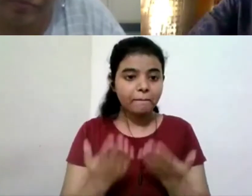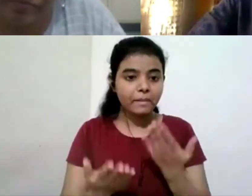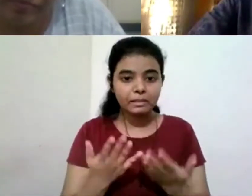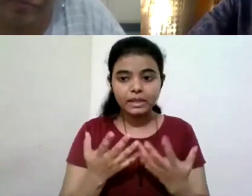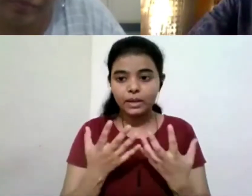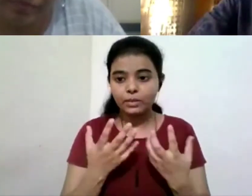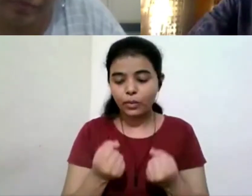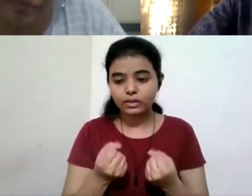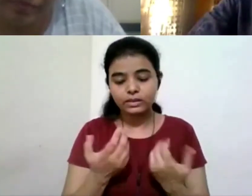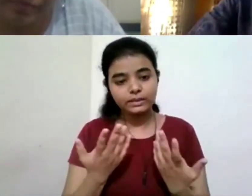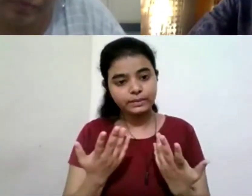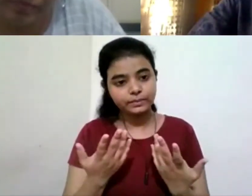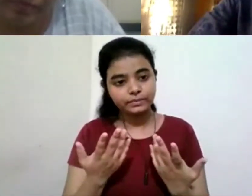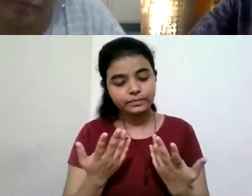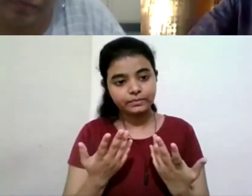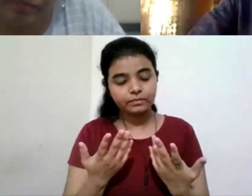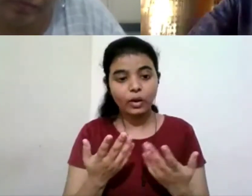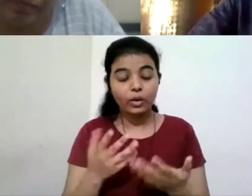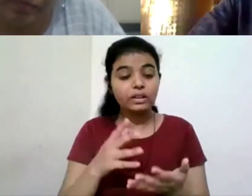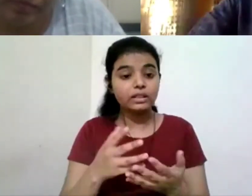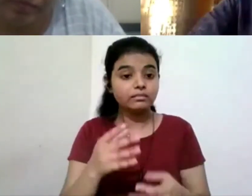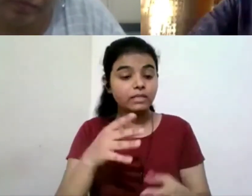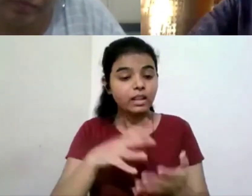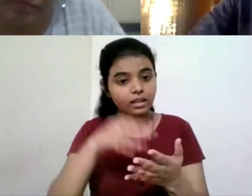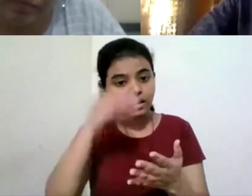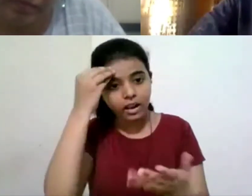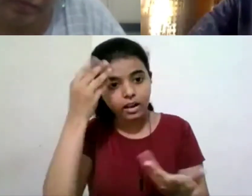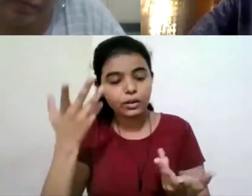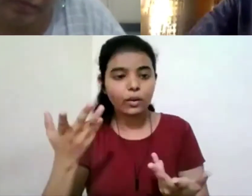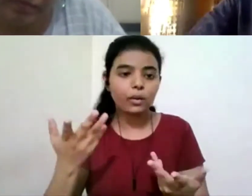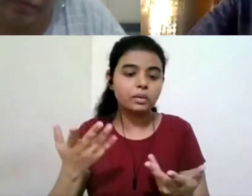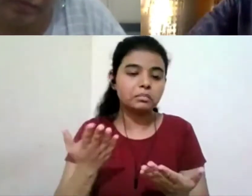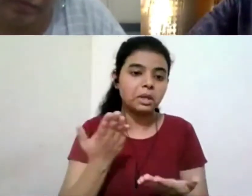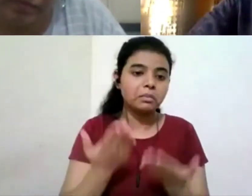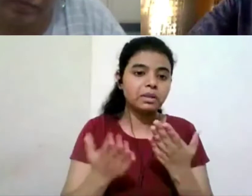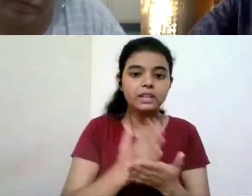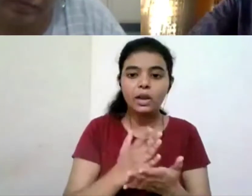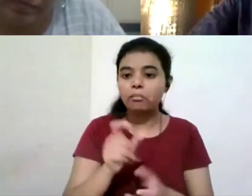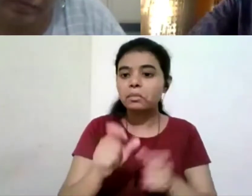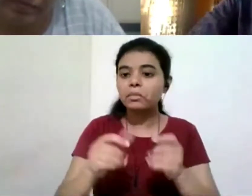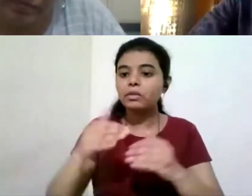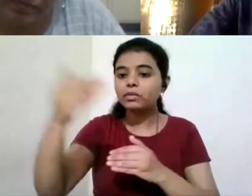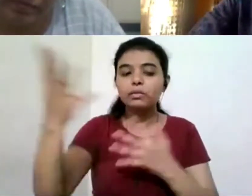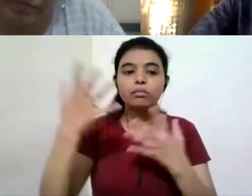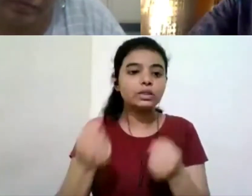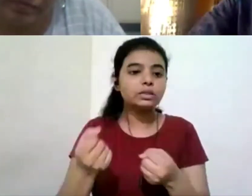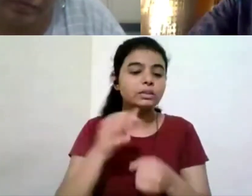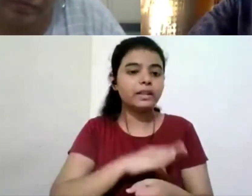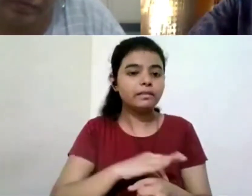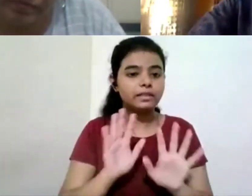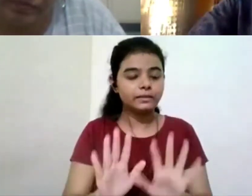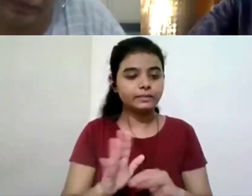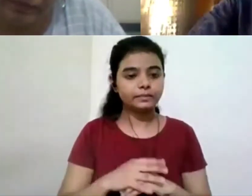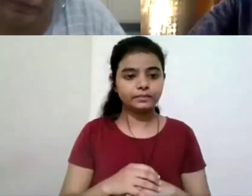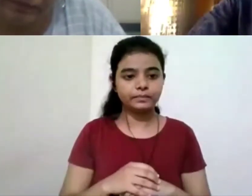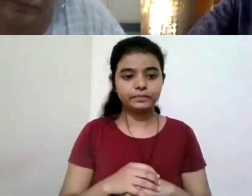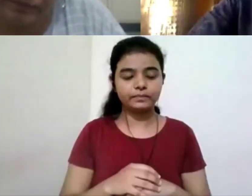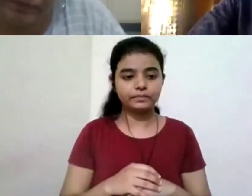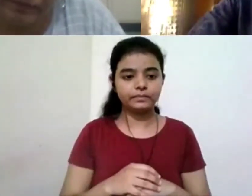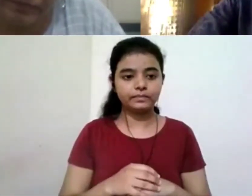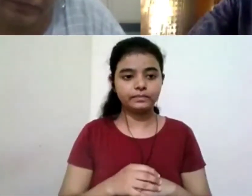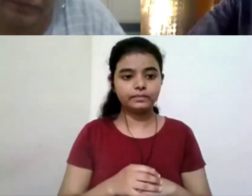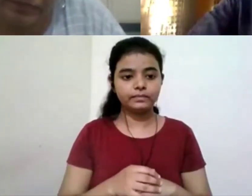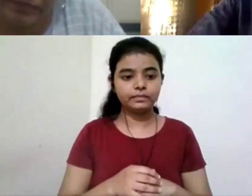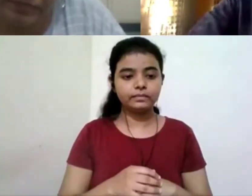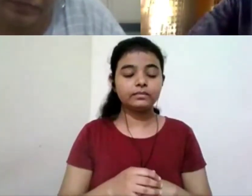something to take back, so that we all could use it in an efficient way. And